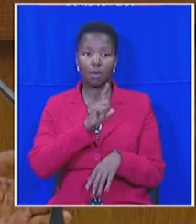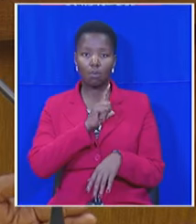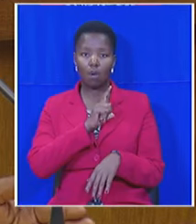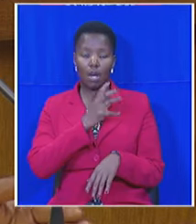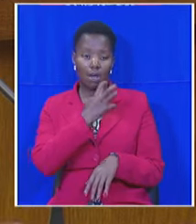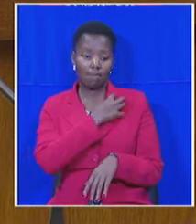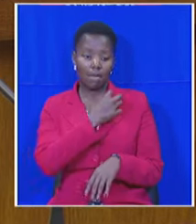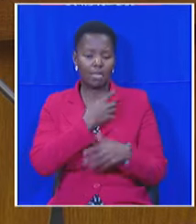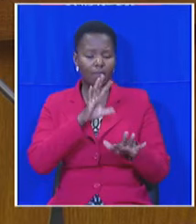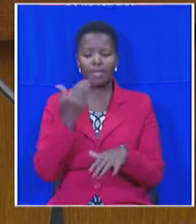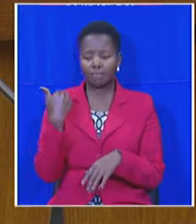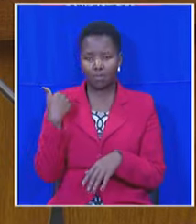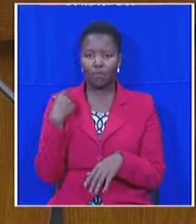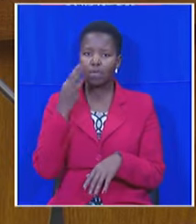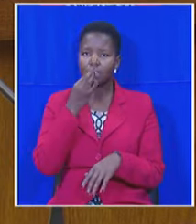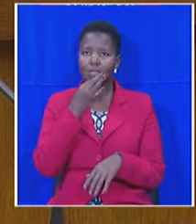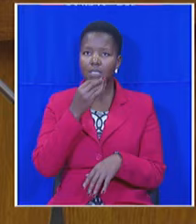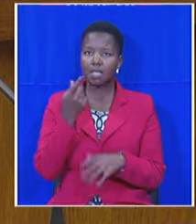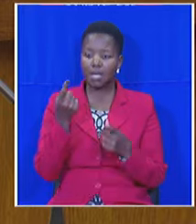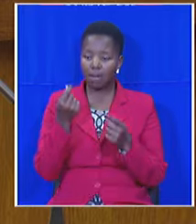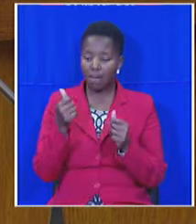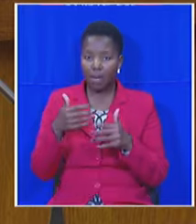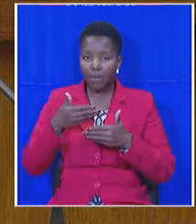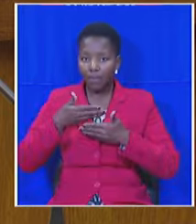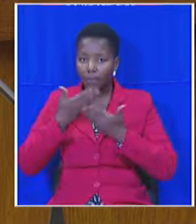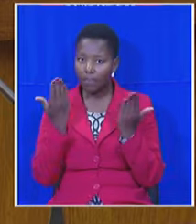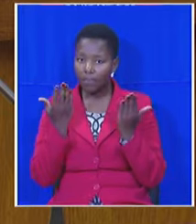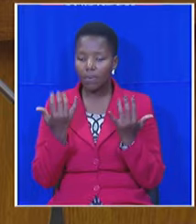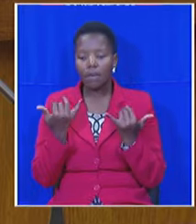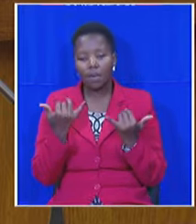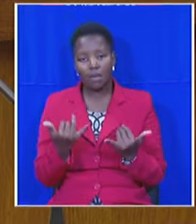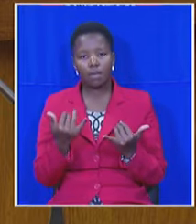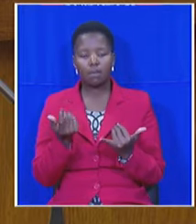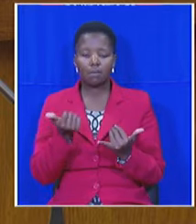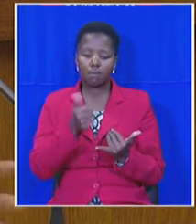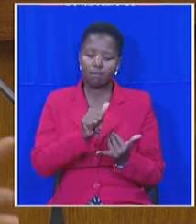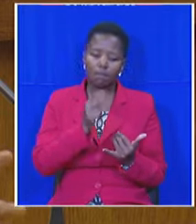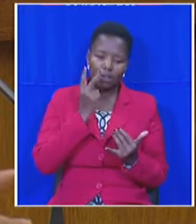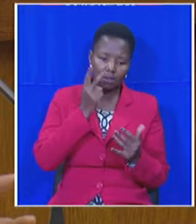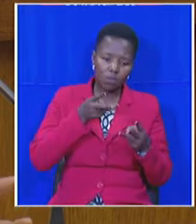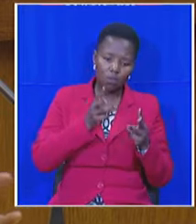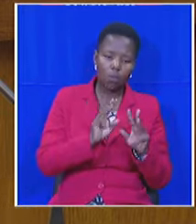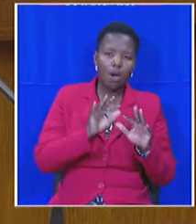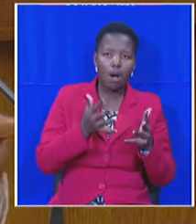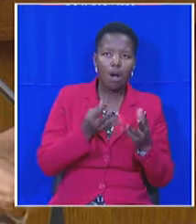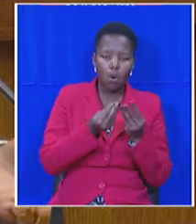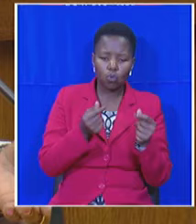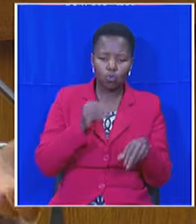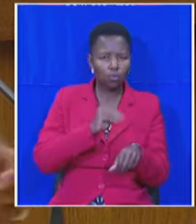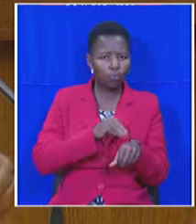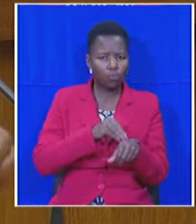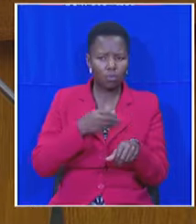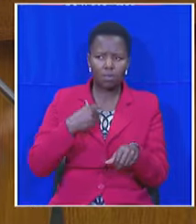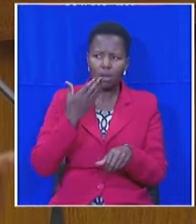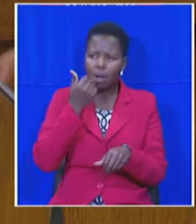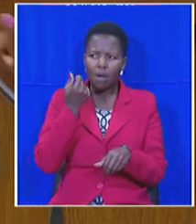Pravin Gordhan has said. There is no funding, therefore they have found a mechanism to solve the problem. So I don't understand what you are looking for, because it's in the